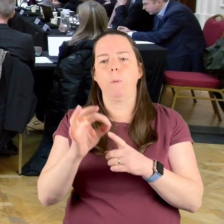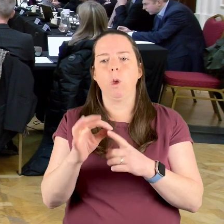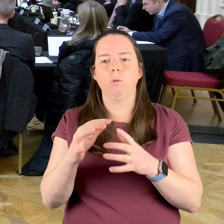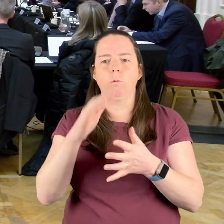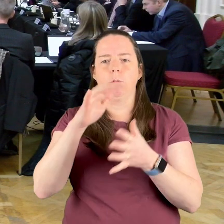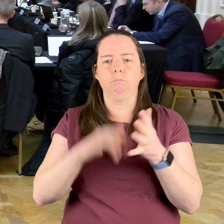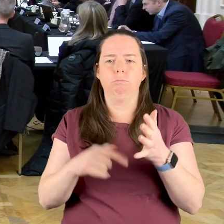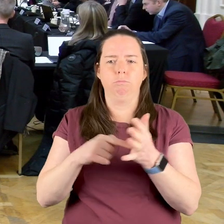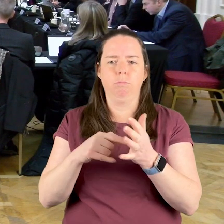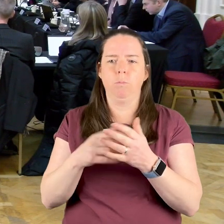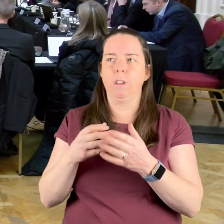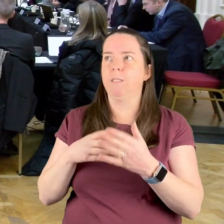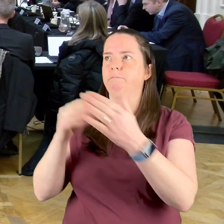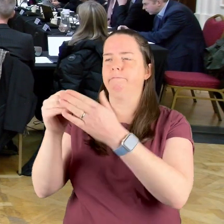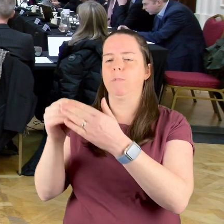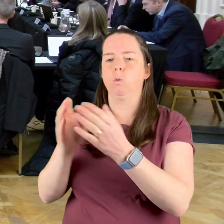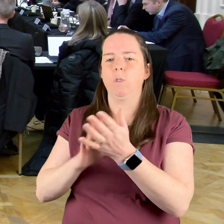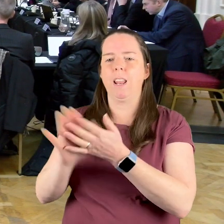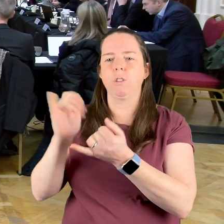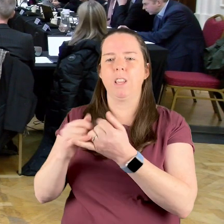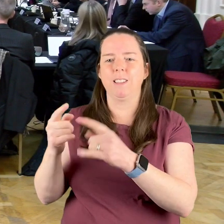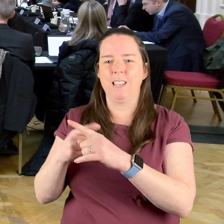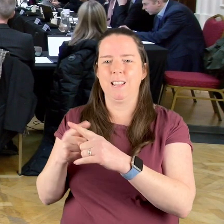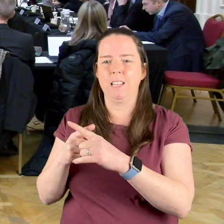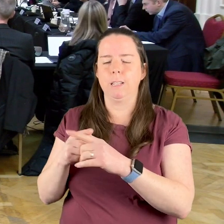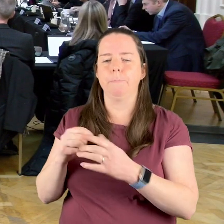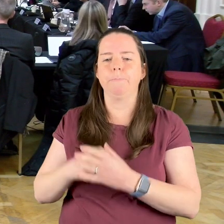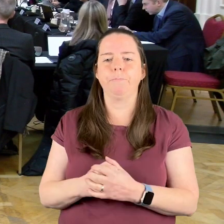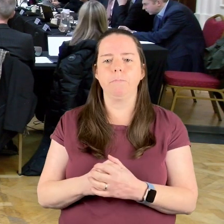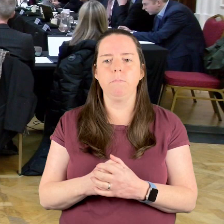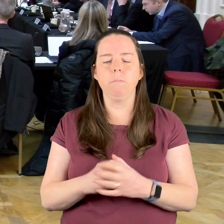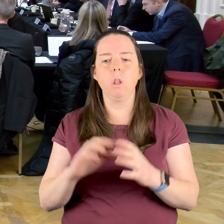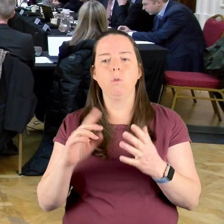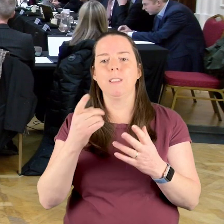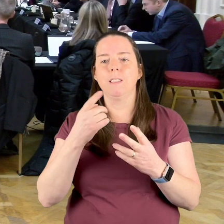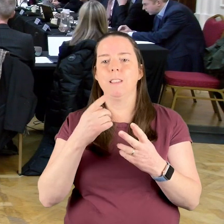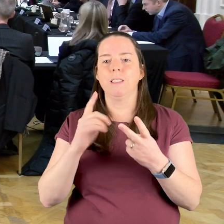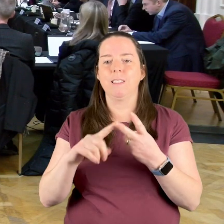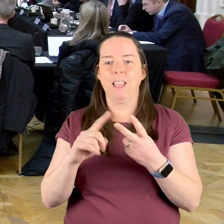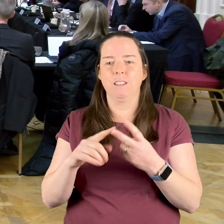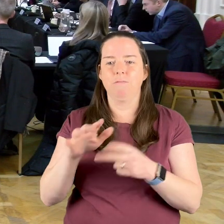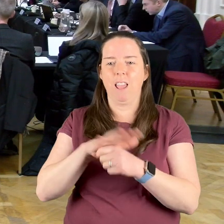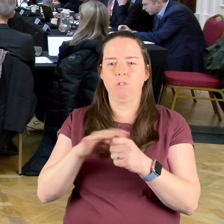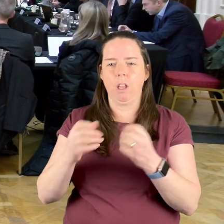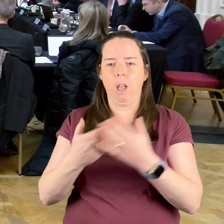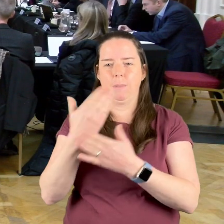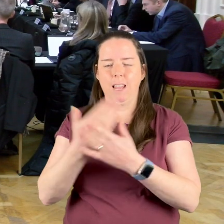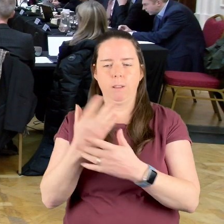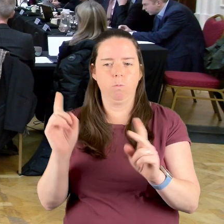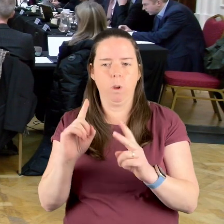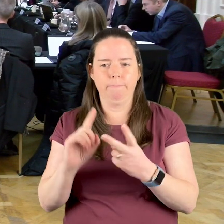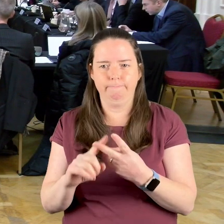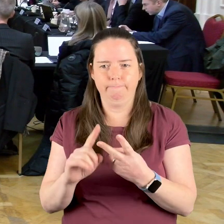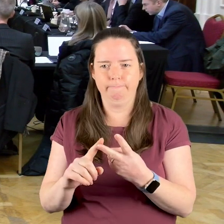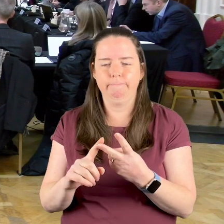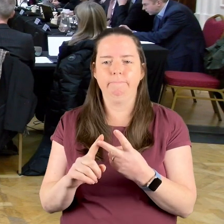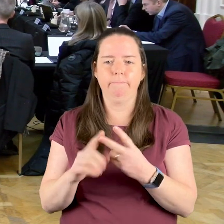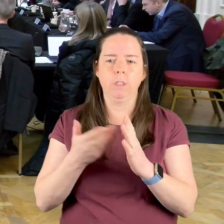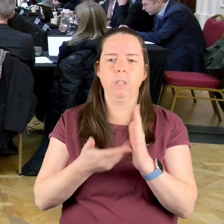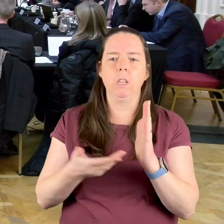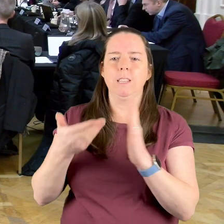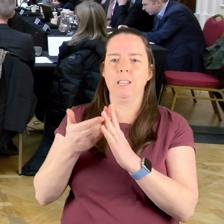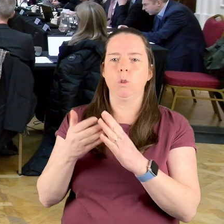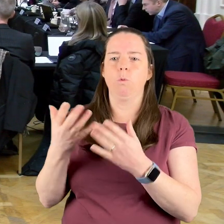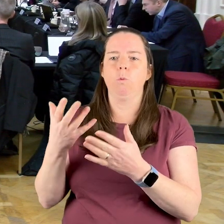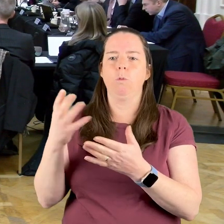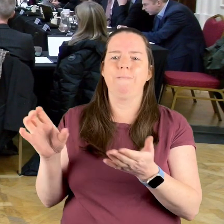in to NHS England on that. So the second area of the update, as I say, was the additional investment and how we're delivering that,